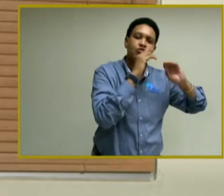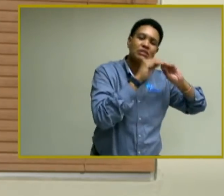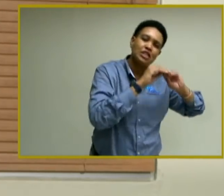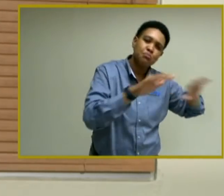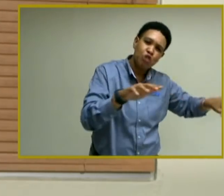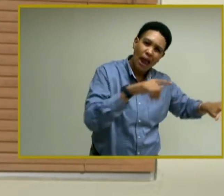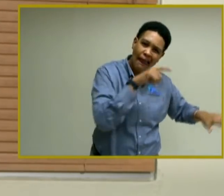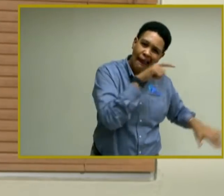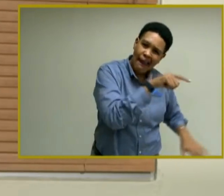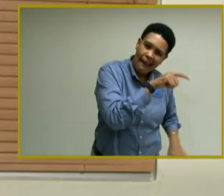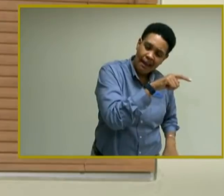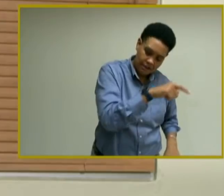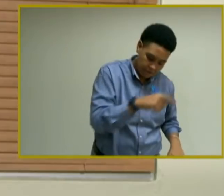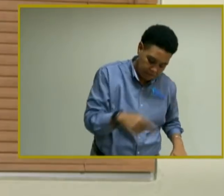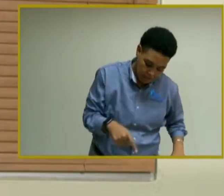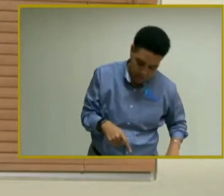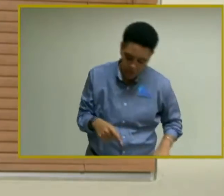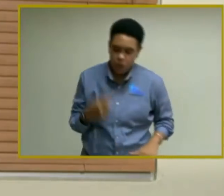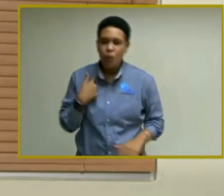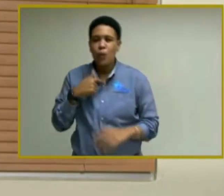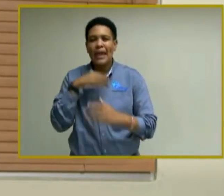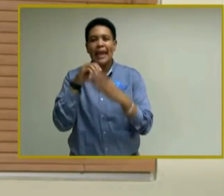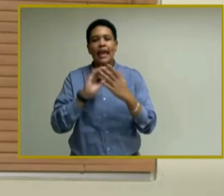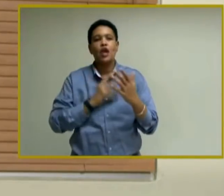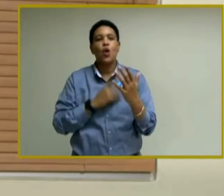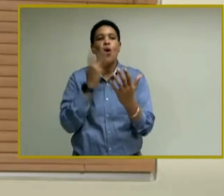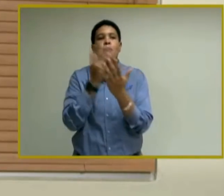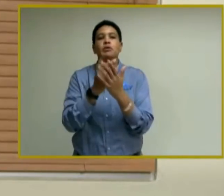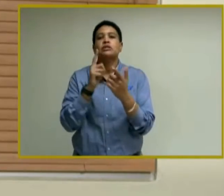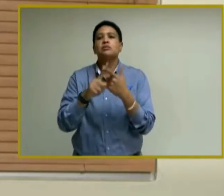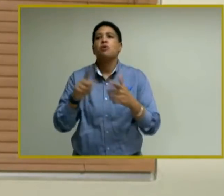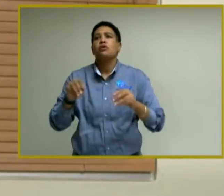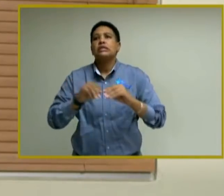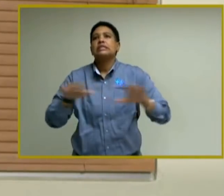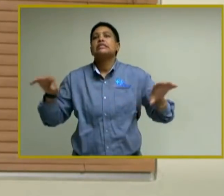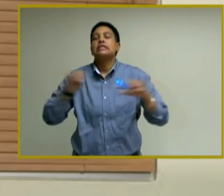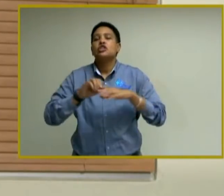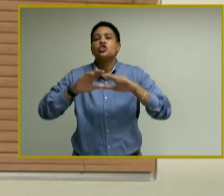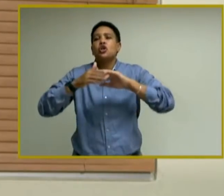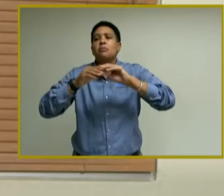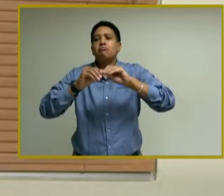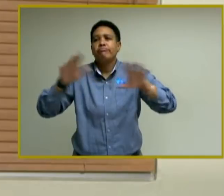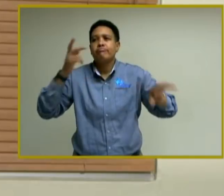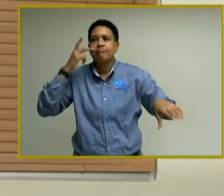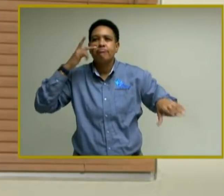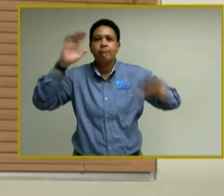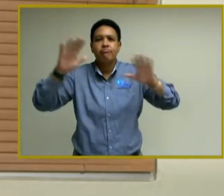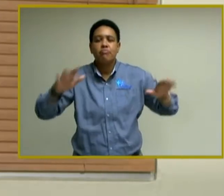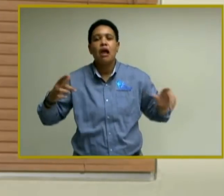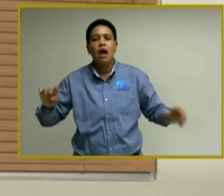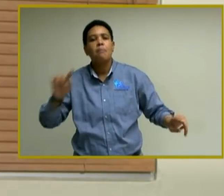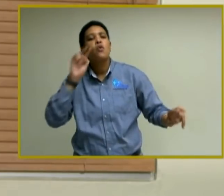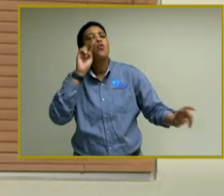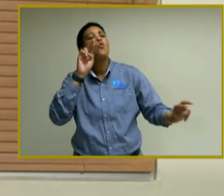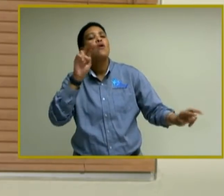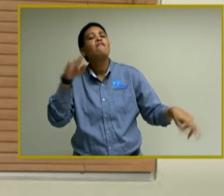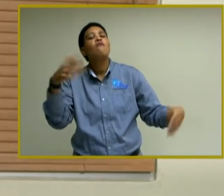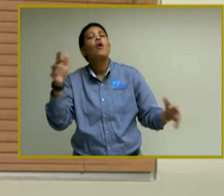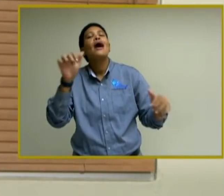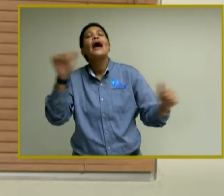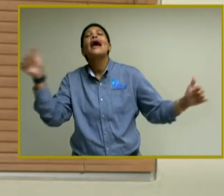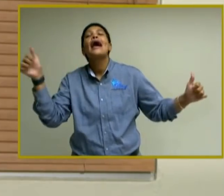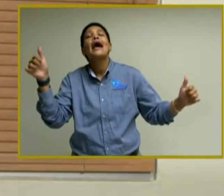We would have been in our prisons and lockups across the country looking for